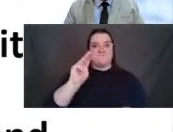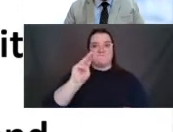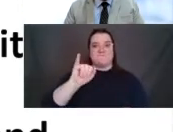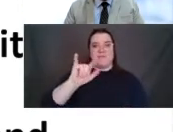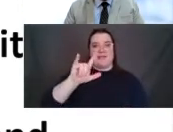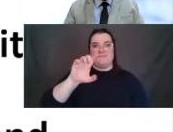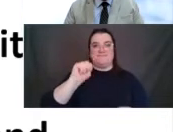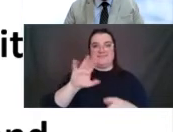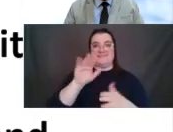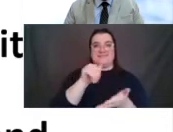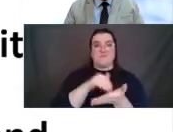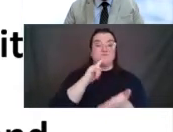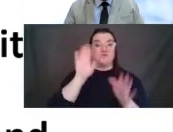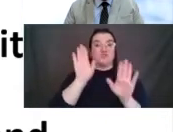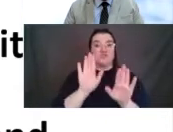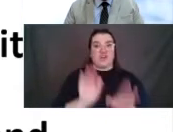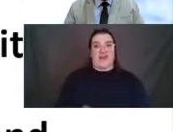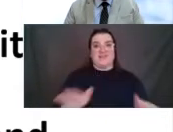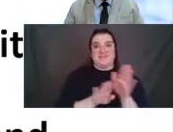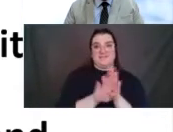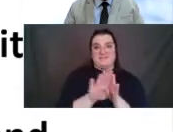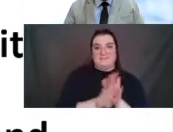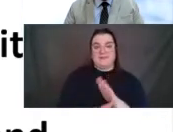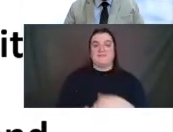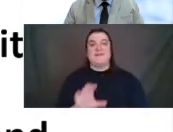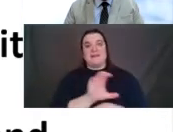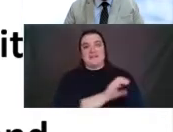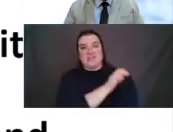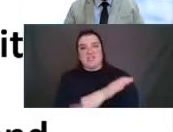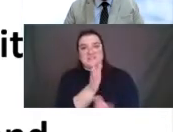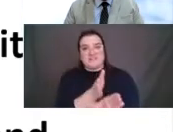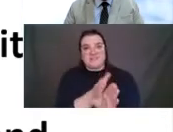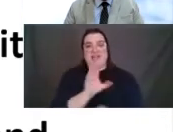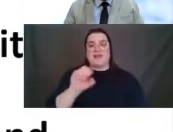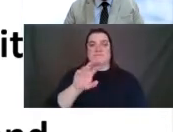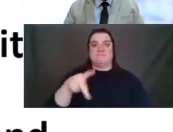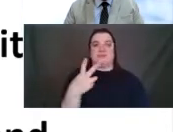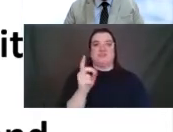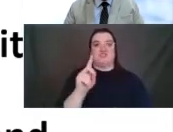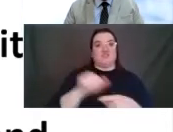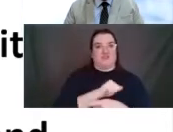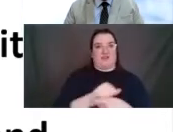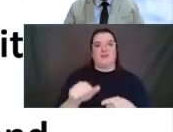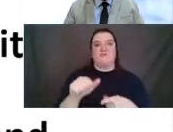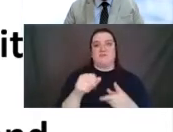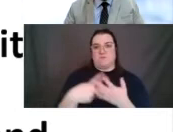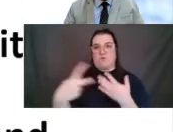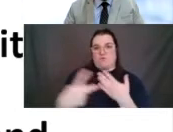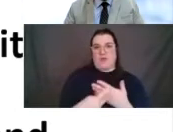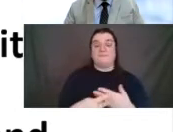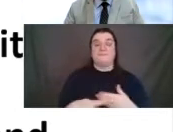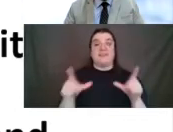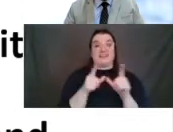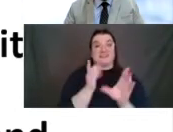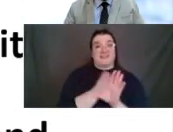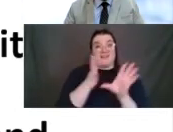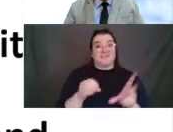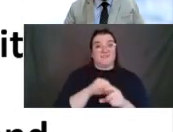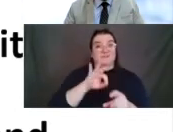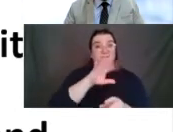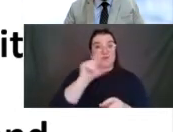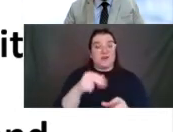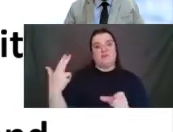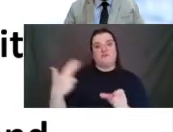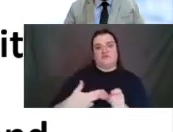Development, their clinical psychology internship and postdoctoral training program. He's a licensed psychologist in Florida and joined the faculty in